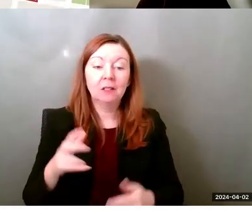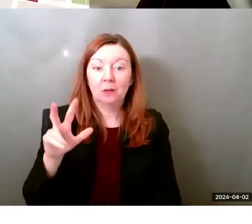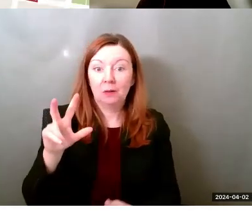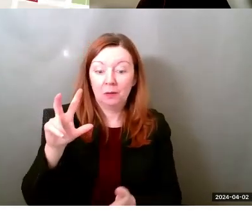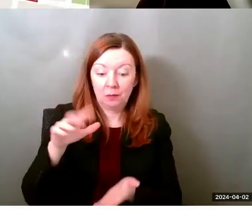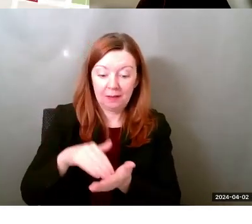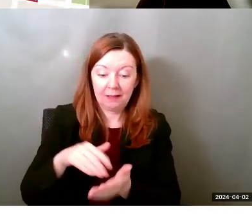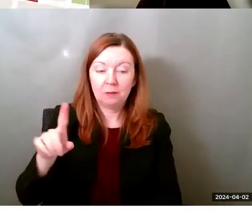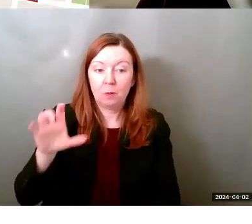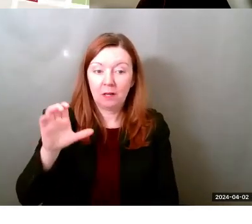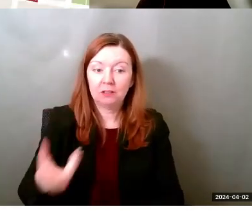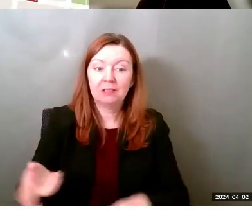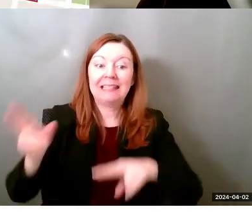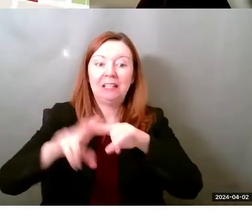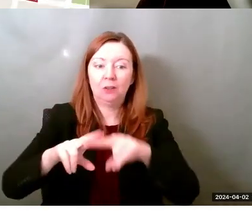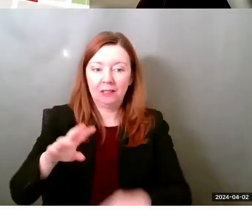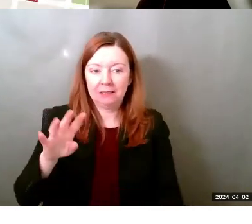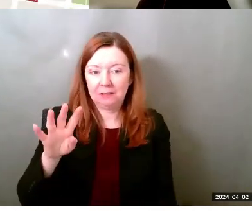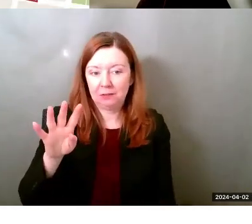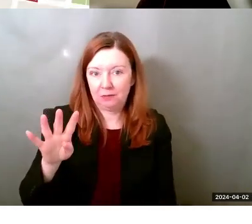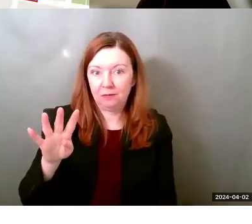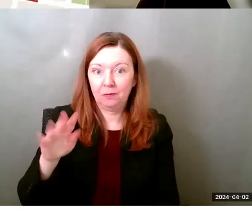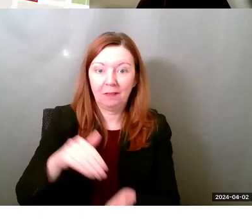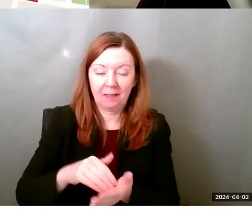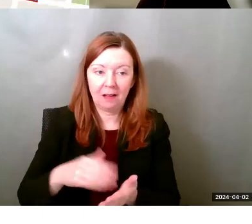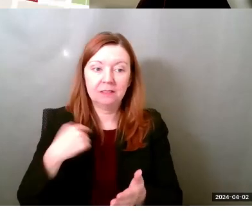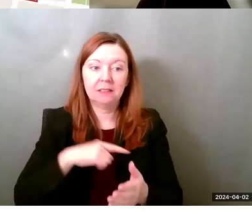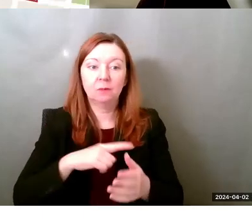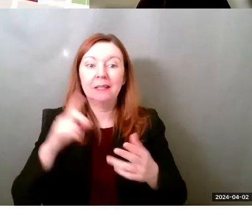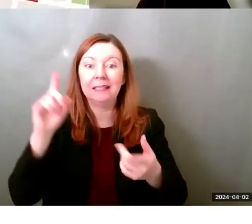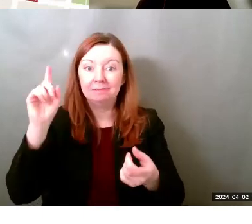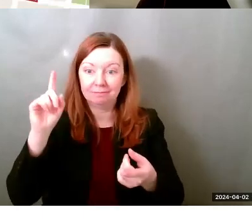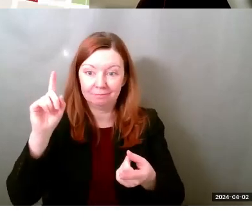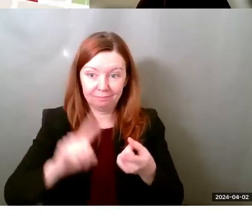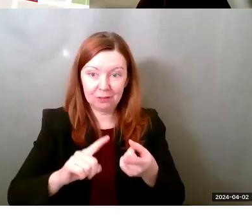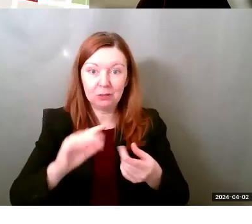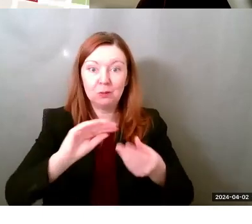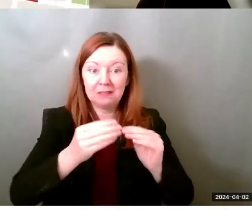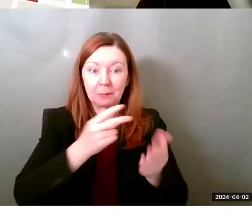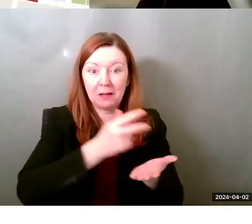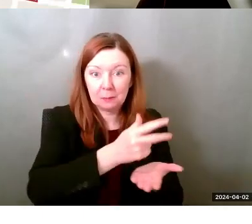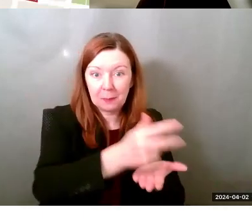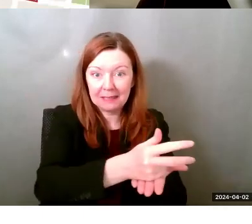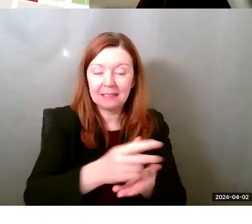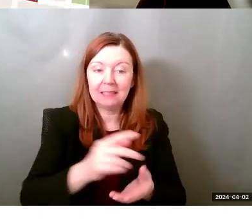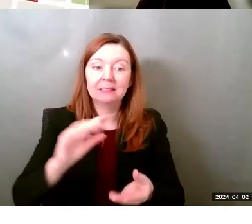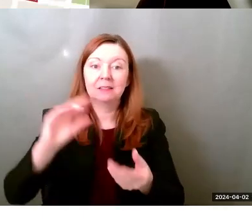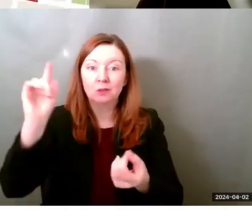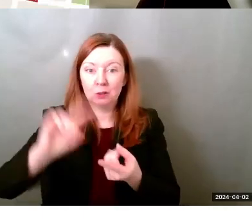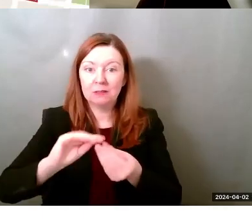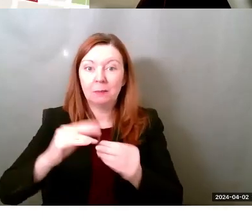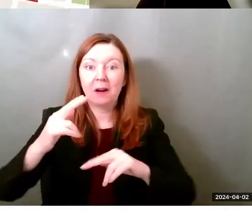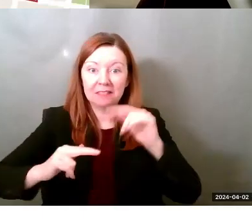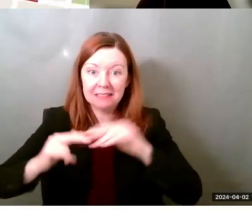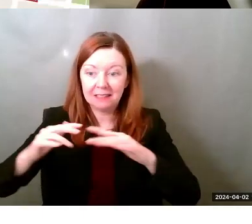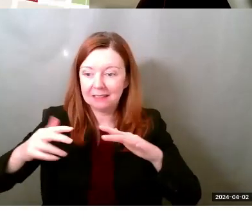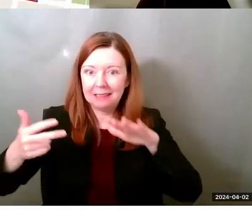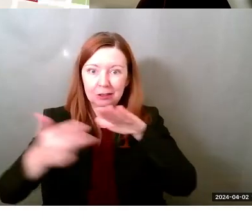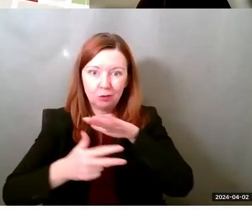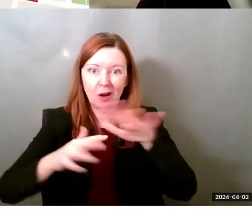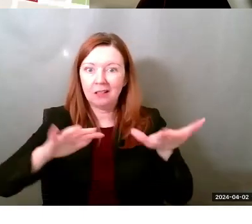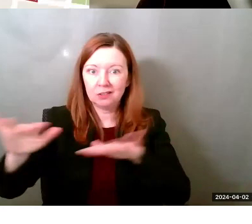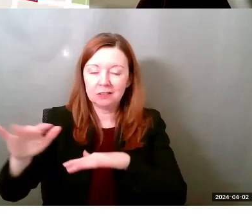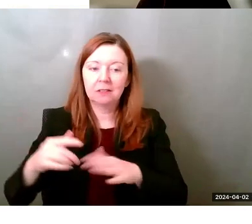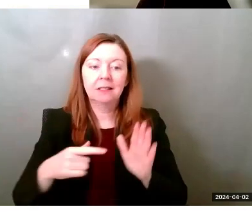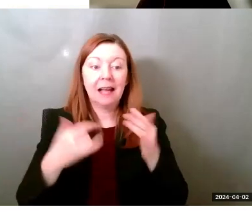to 3,400. We reduced the number of facilities we're looking at it and reduced the number of spaces within those facilities, and still showed in